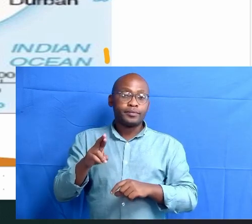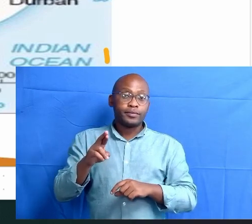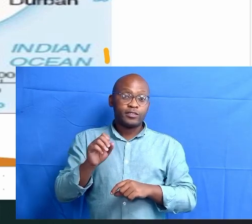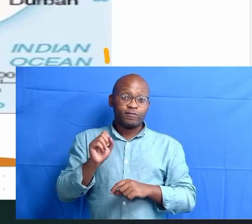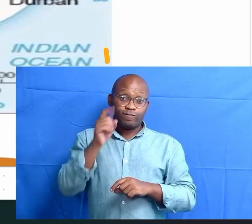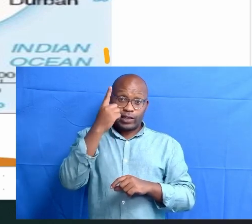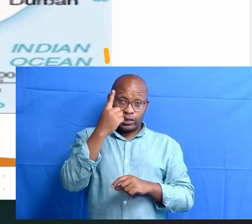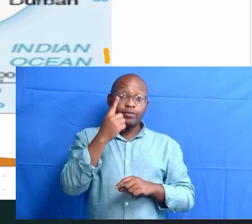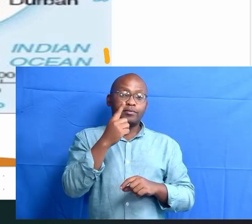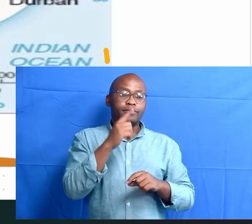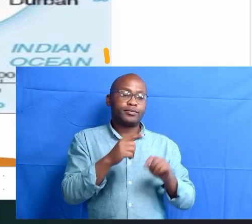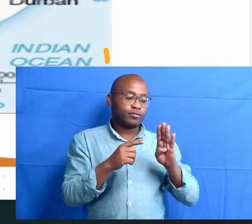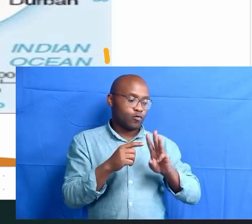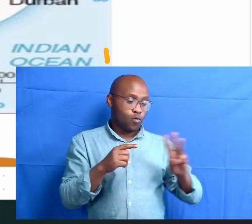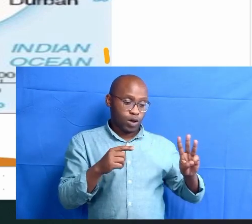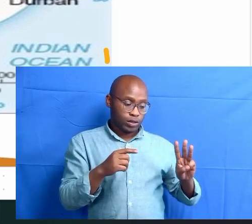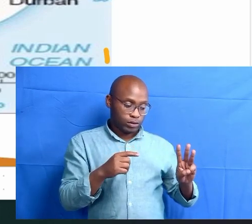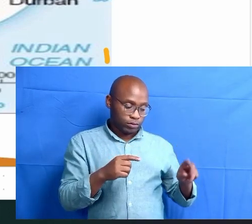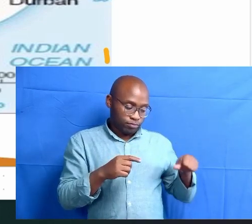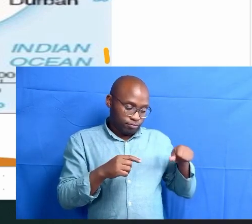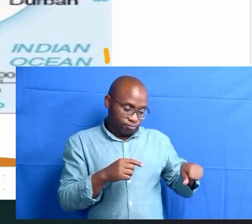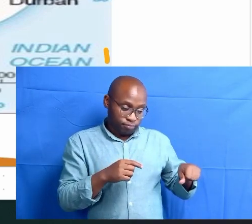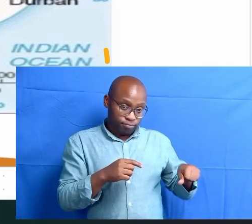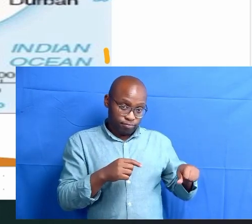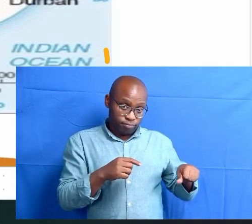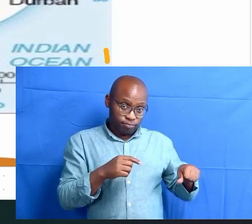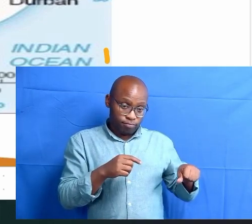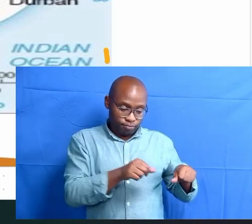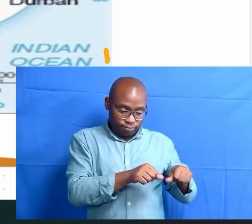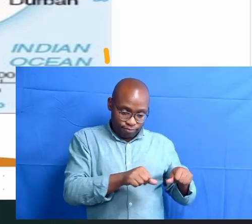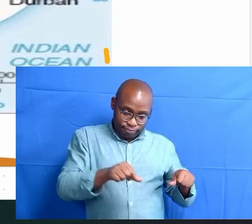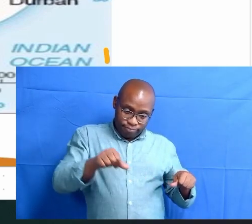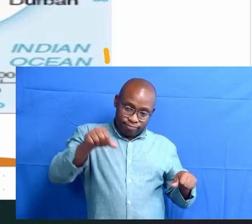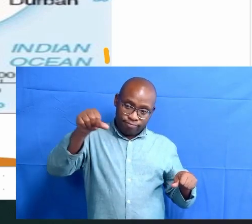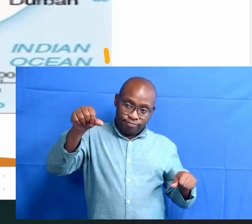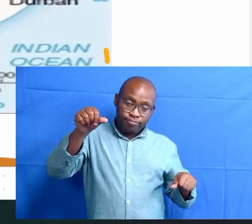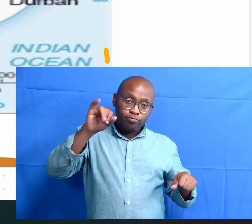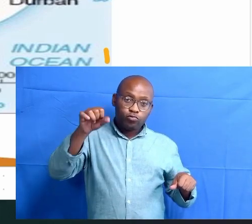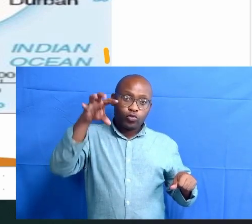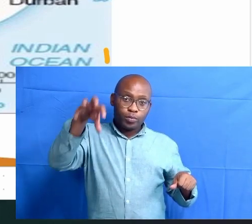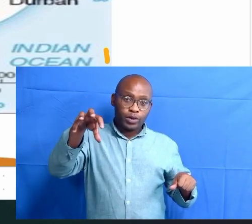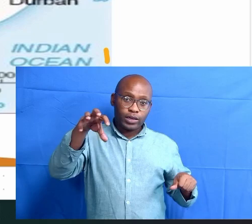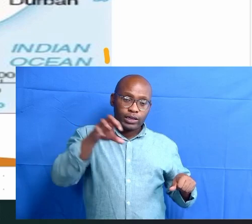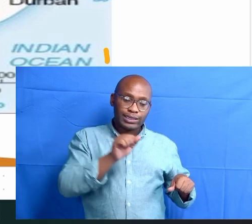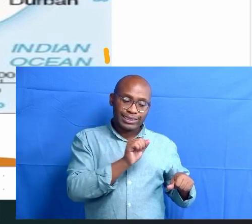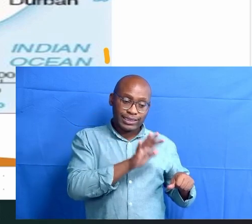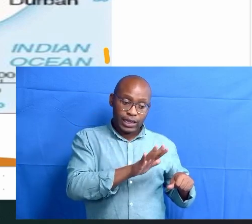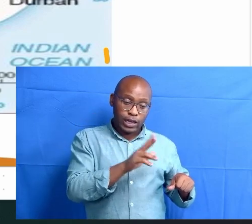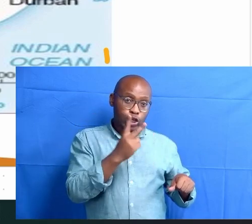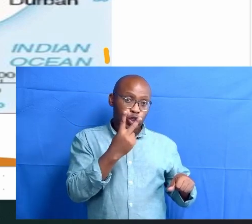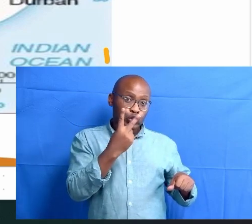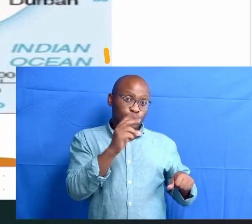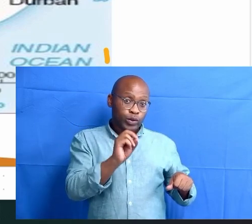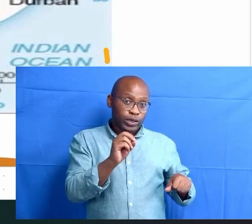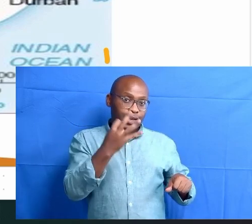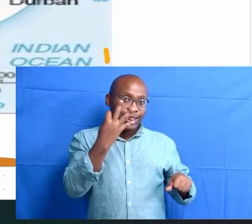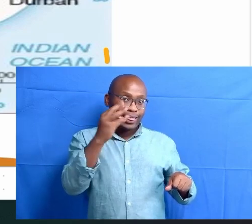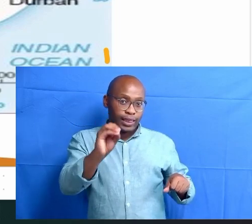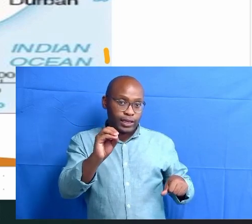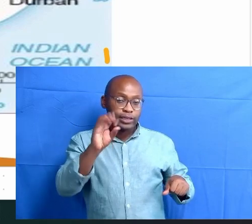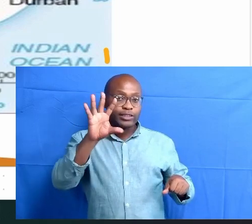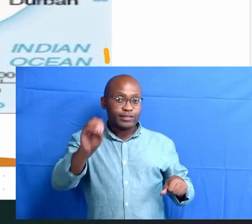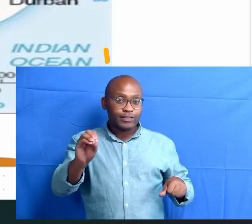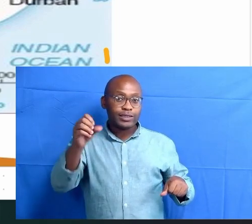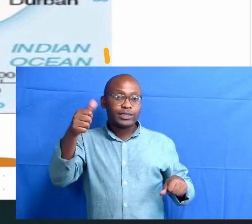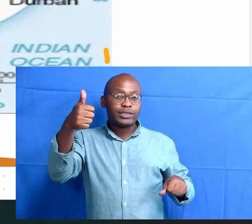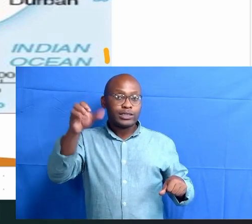Beaufort West. There is Johannesburg. If I'm count, let's say 10, 20, 30, 40,